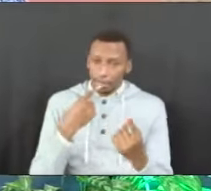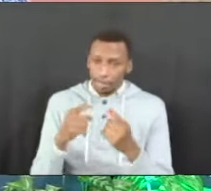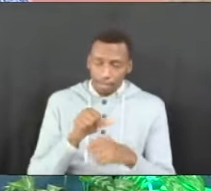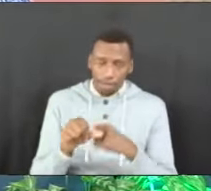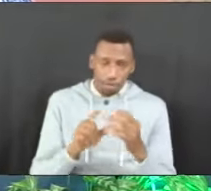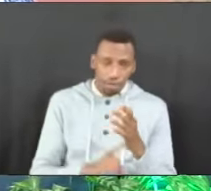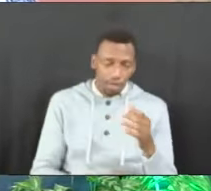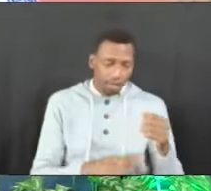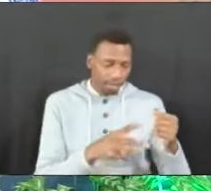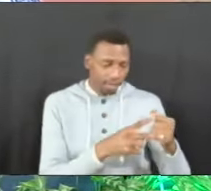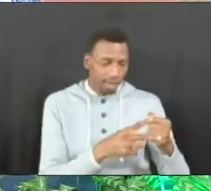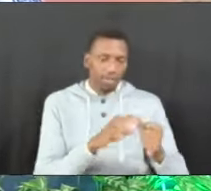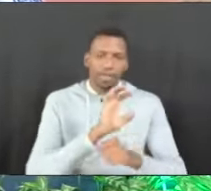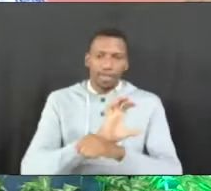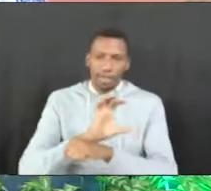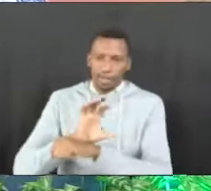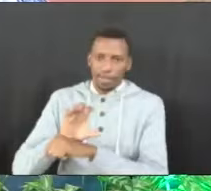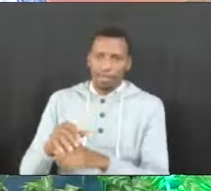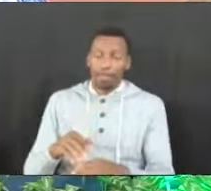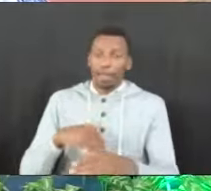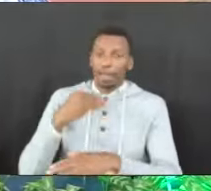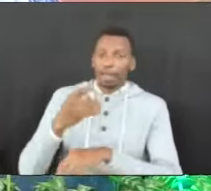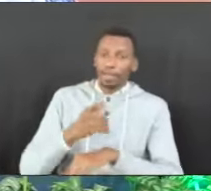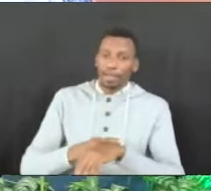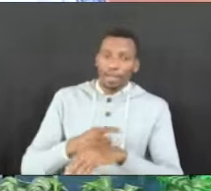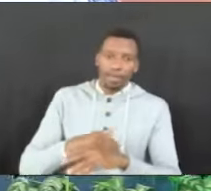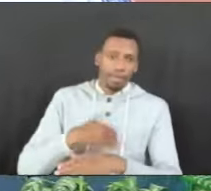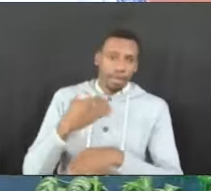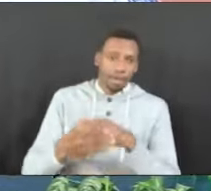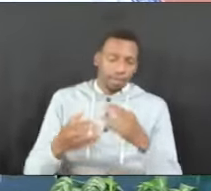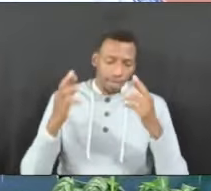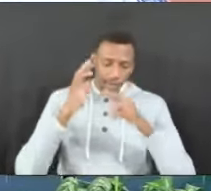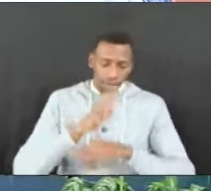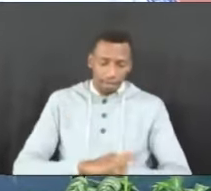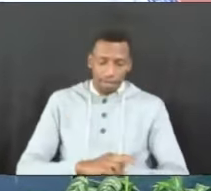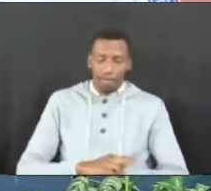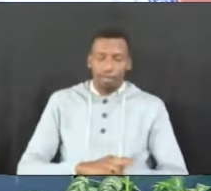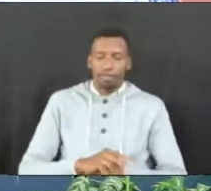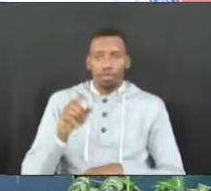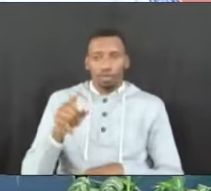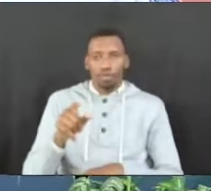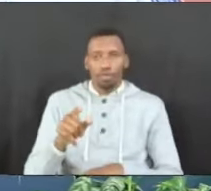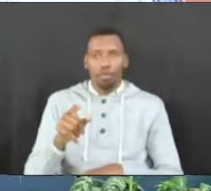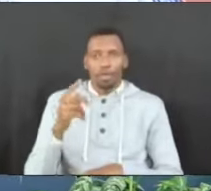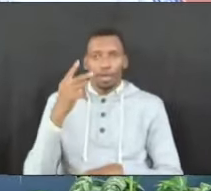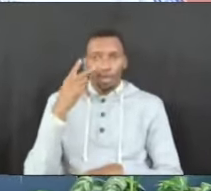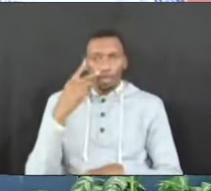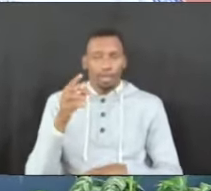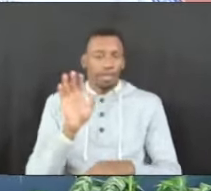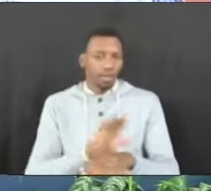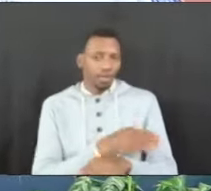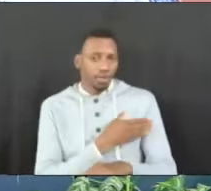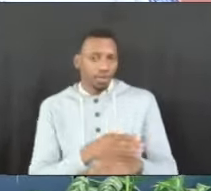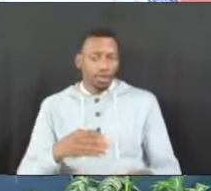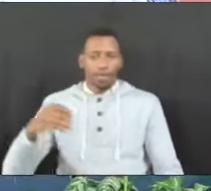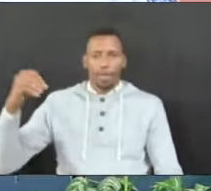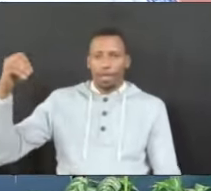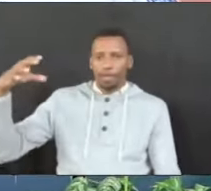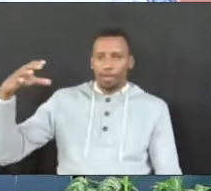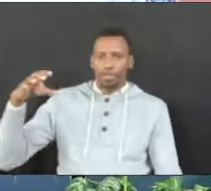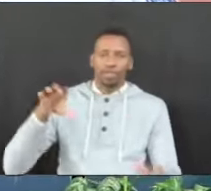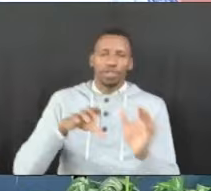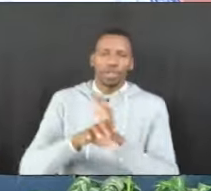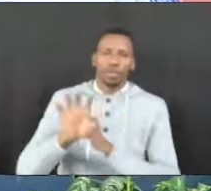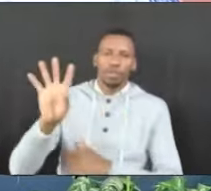churches. The next time after the rest that you encounter music is in Revelation chapter 4. And